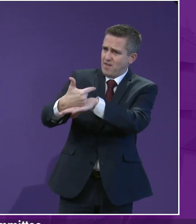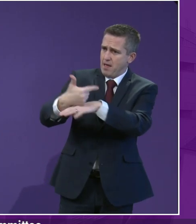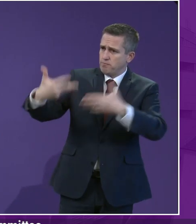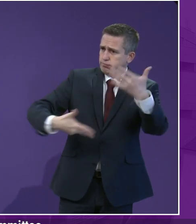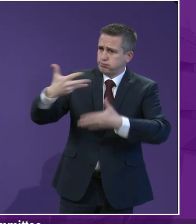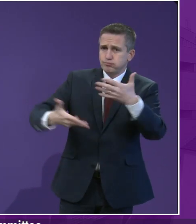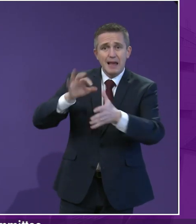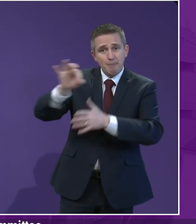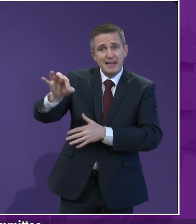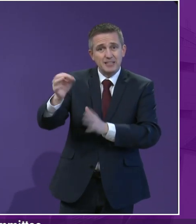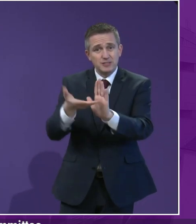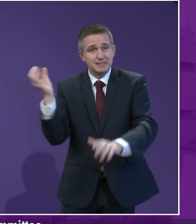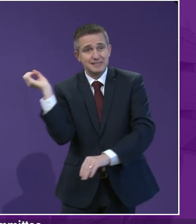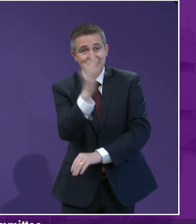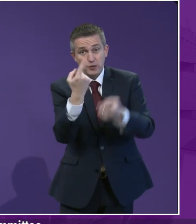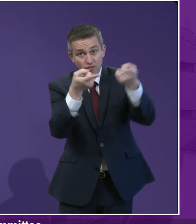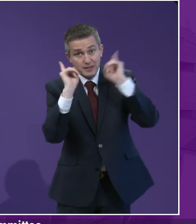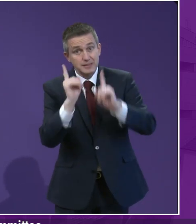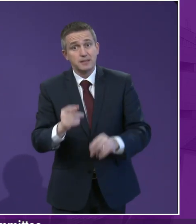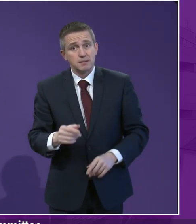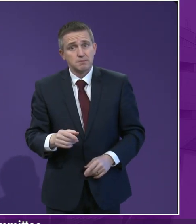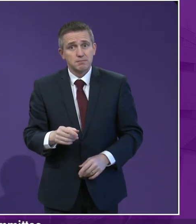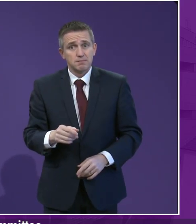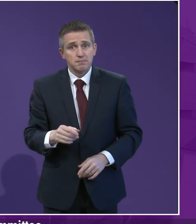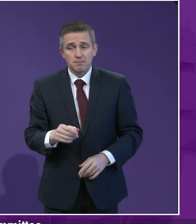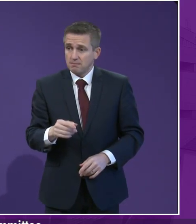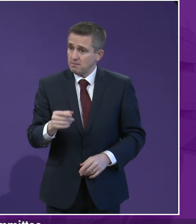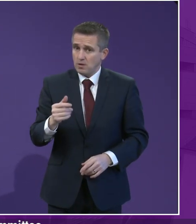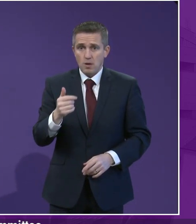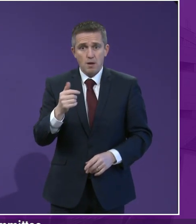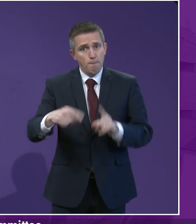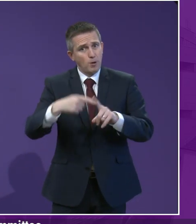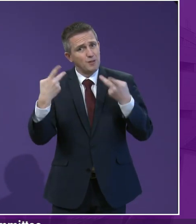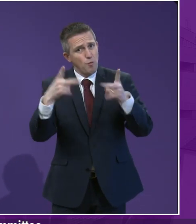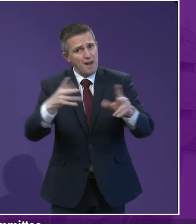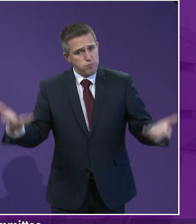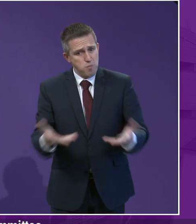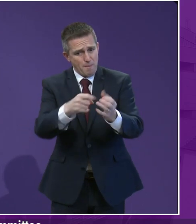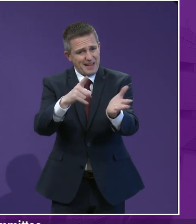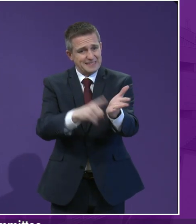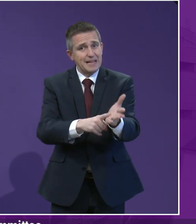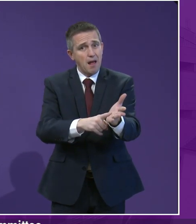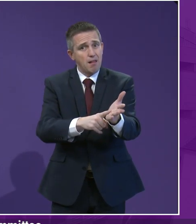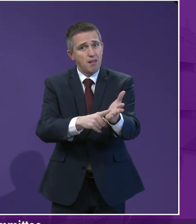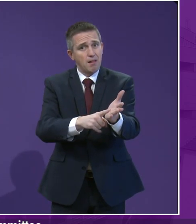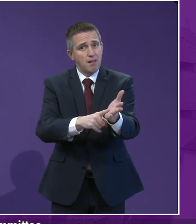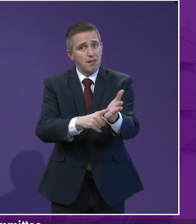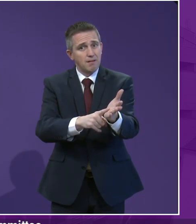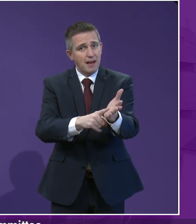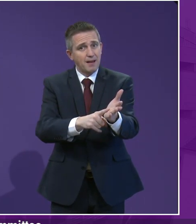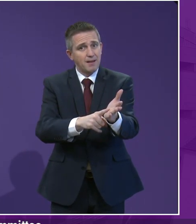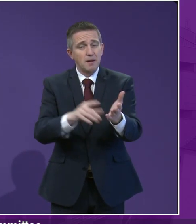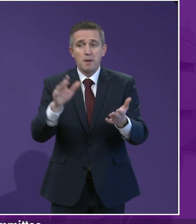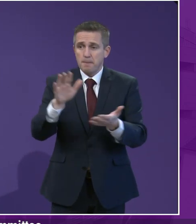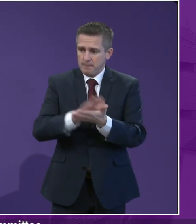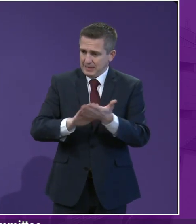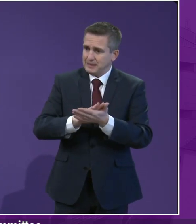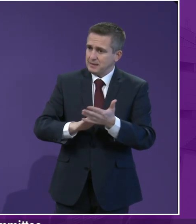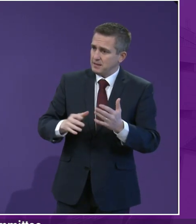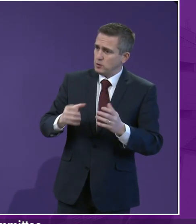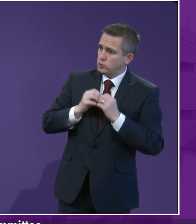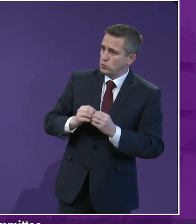I mean, just in the context, we're talking about application processes again, for example. How about enabling BSL users to